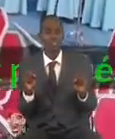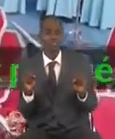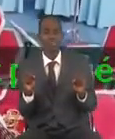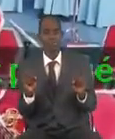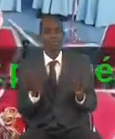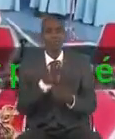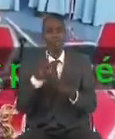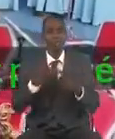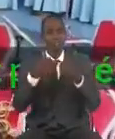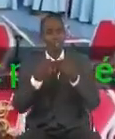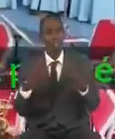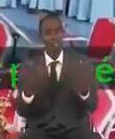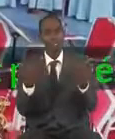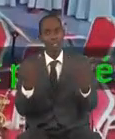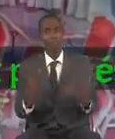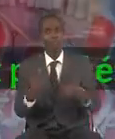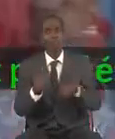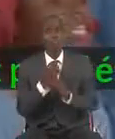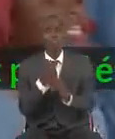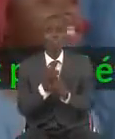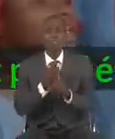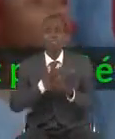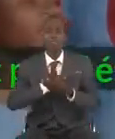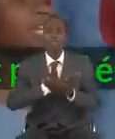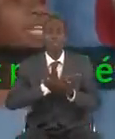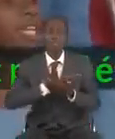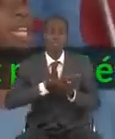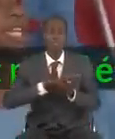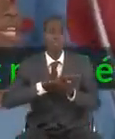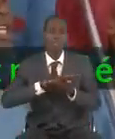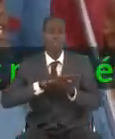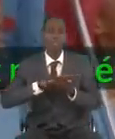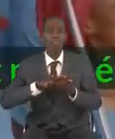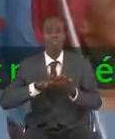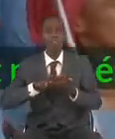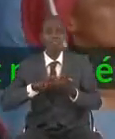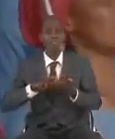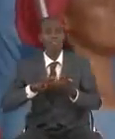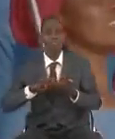when lost sinners now made clean,